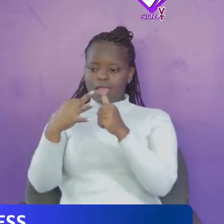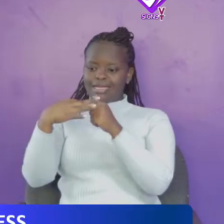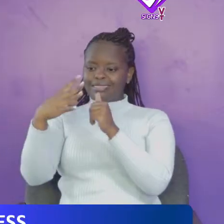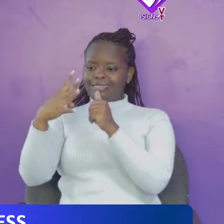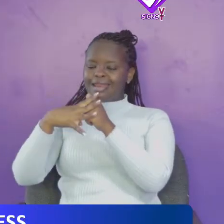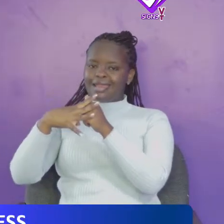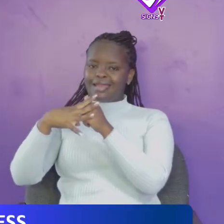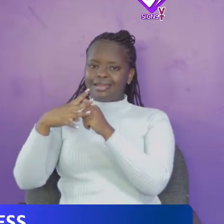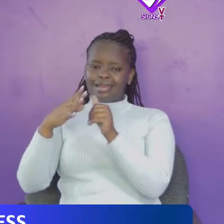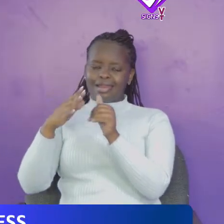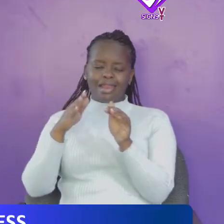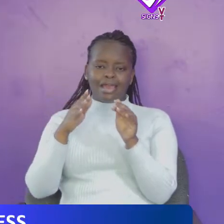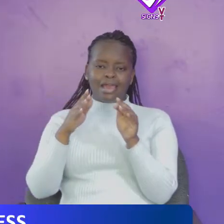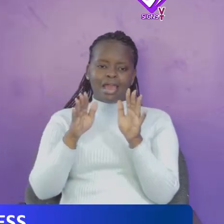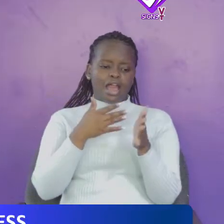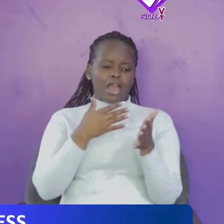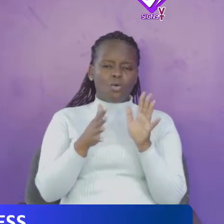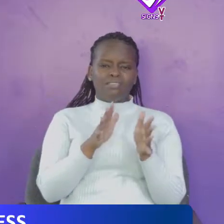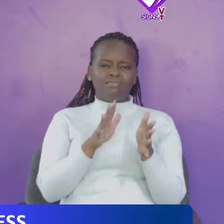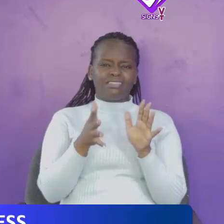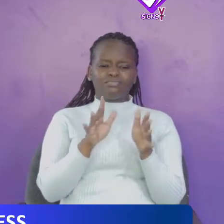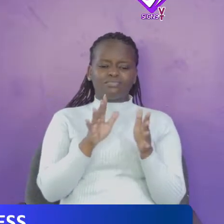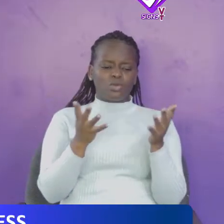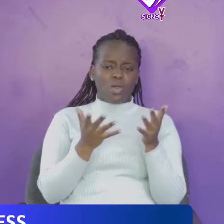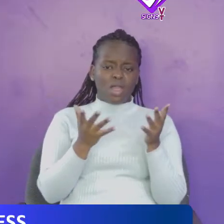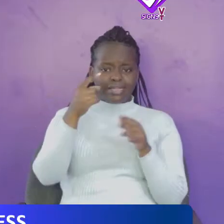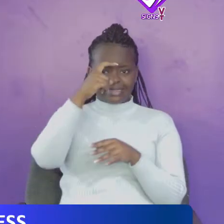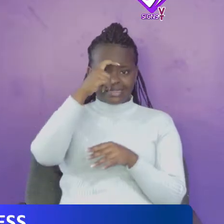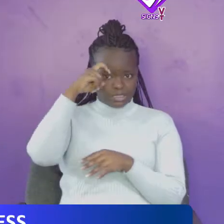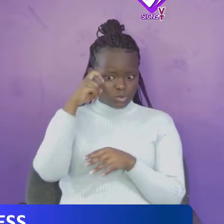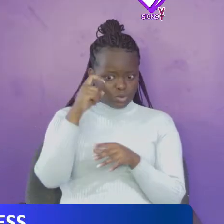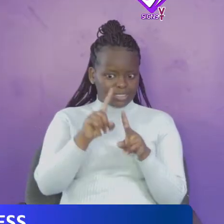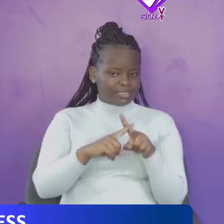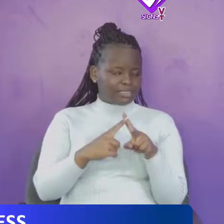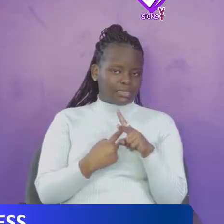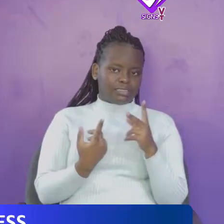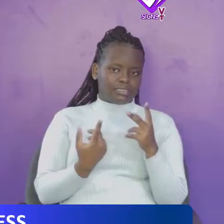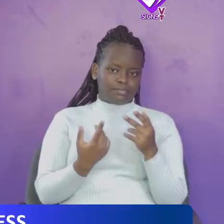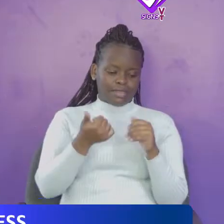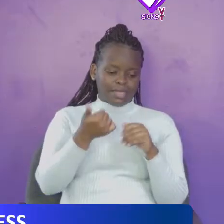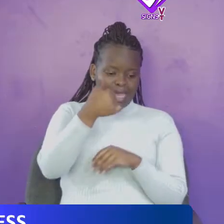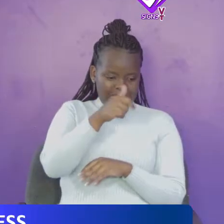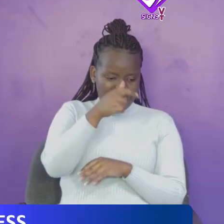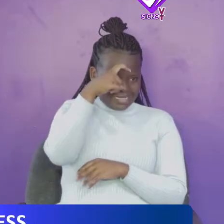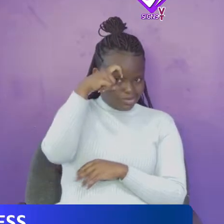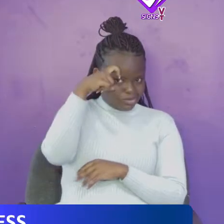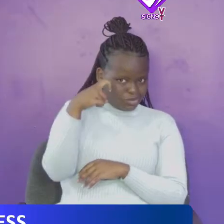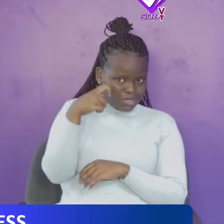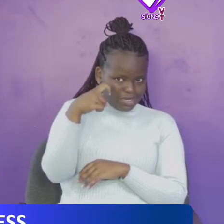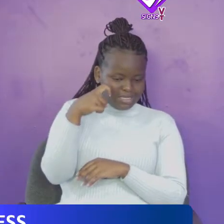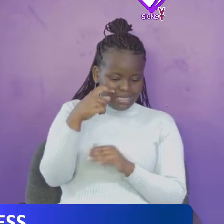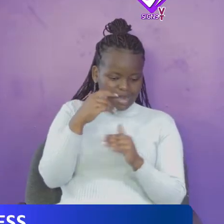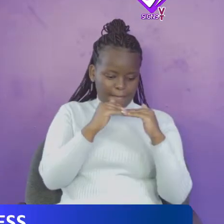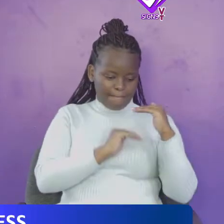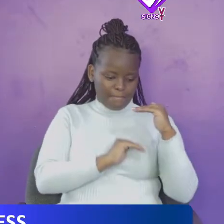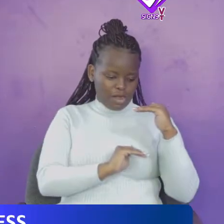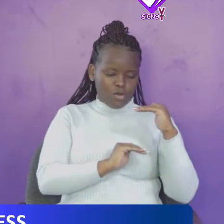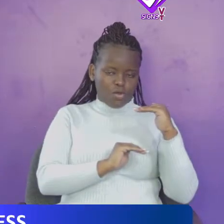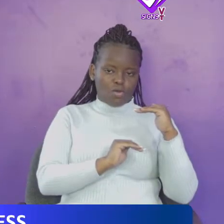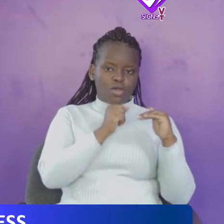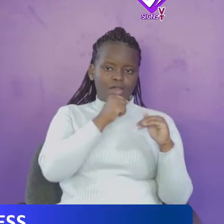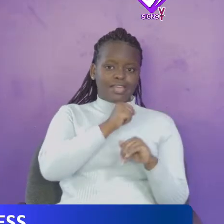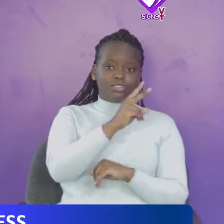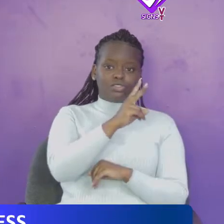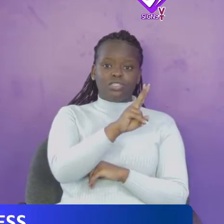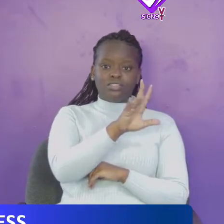we look at the time where the sweat starts. Yeah. So any sweat that is below the age of